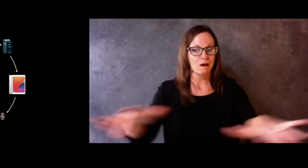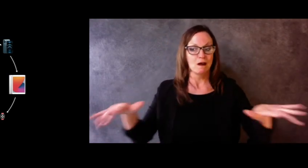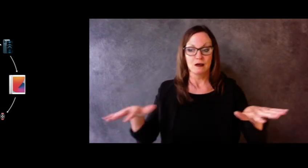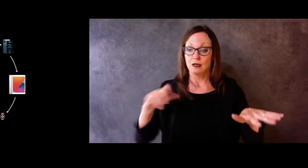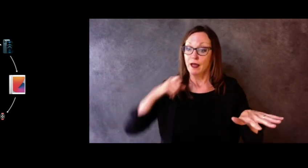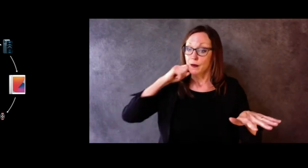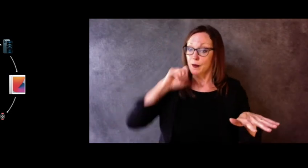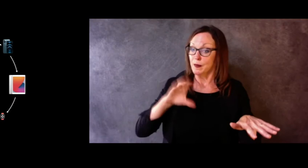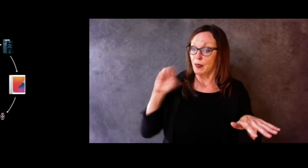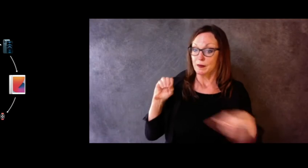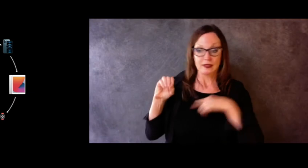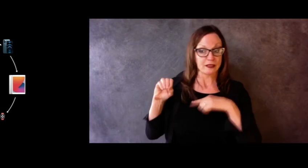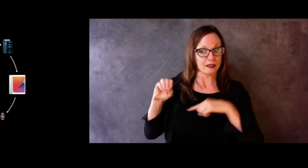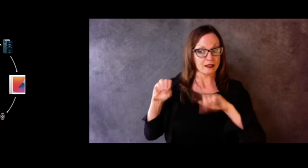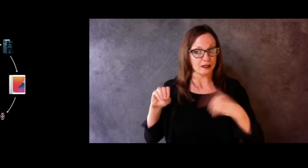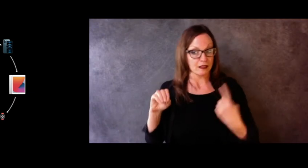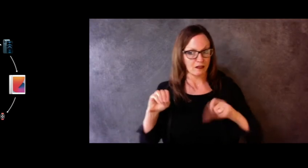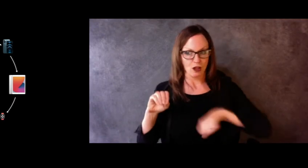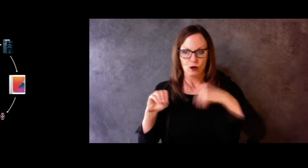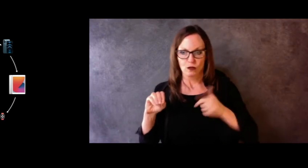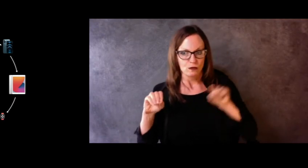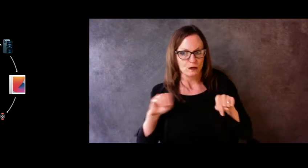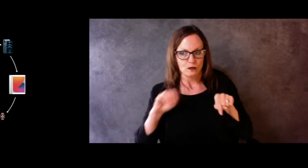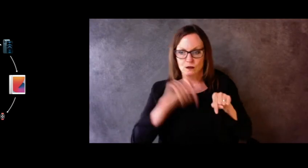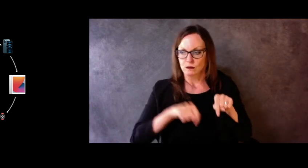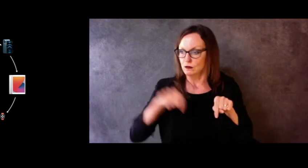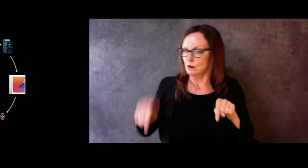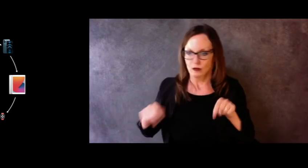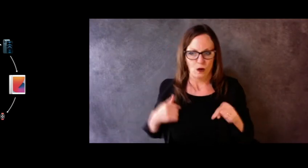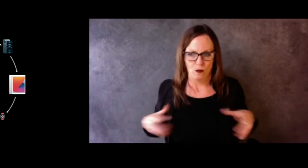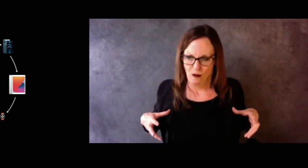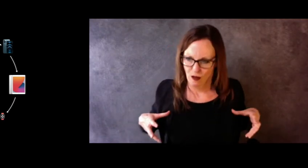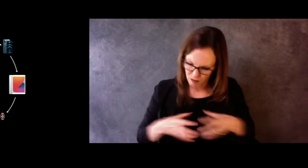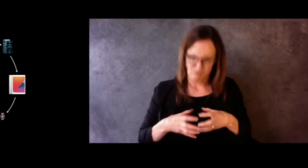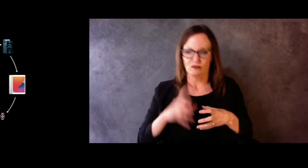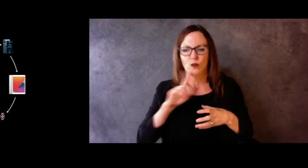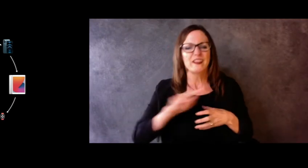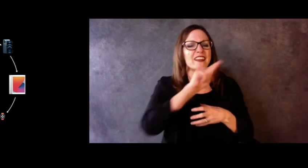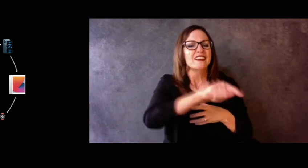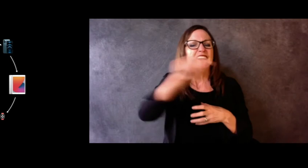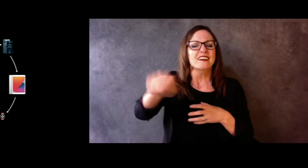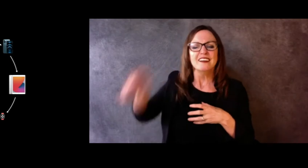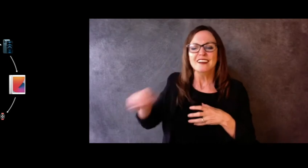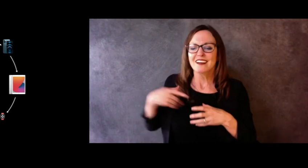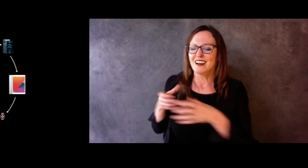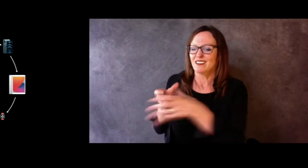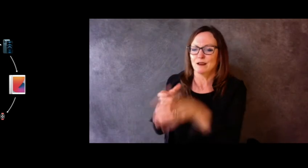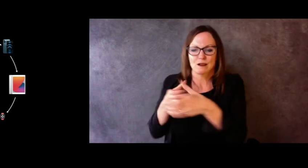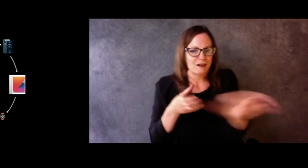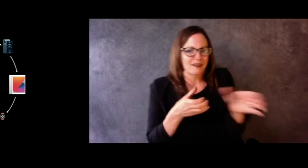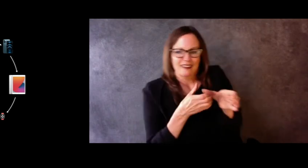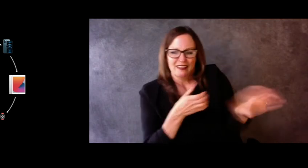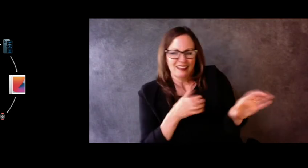infuse accessibility in ways others may not even be thinking about, to enable features you know and love to be available to you across our